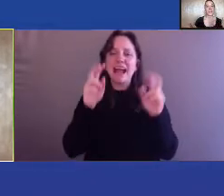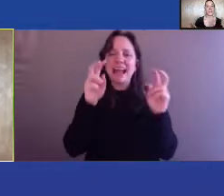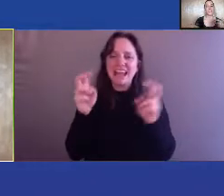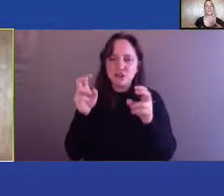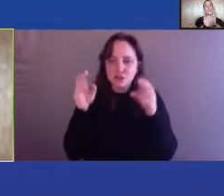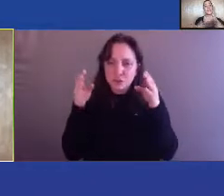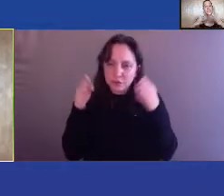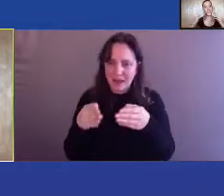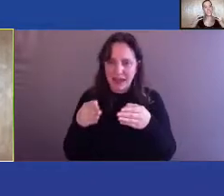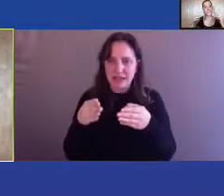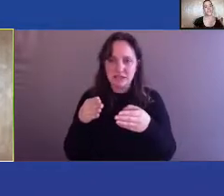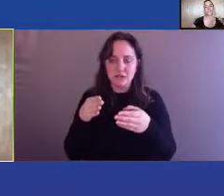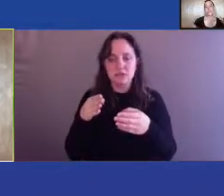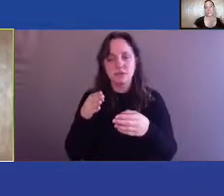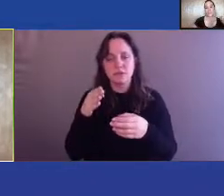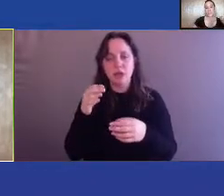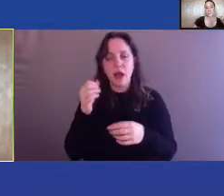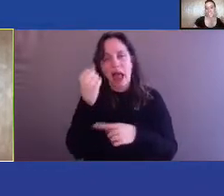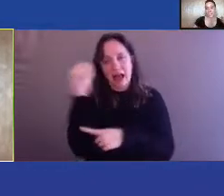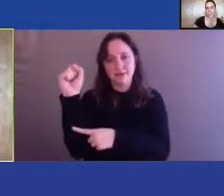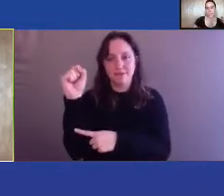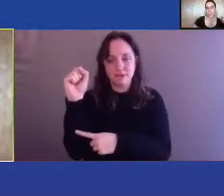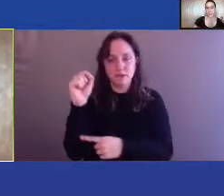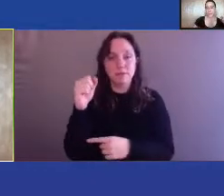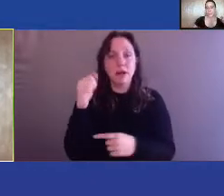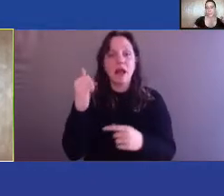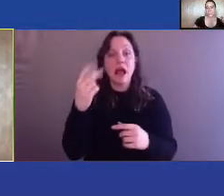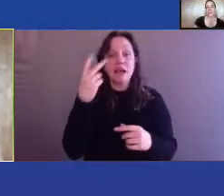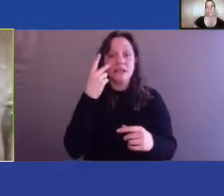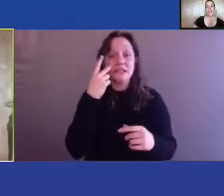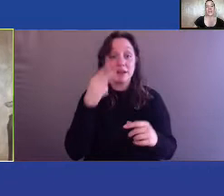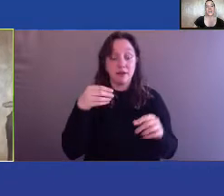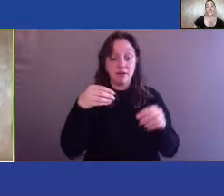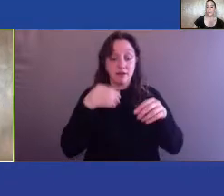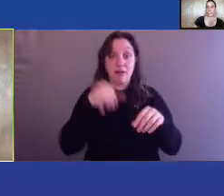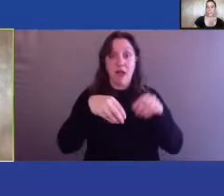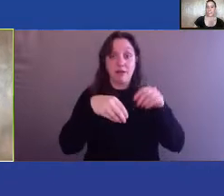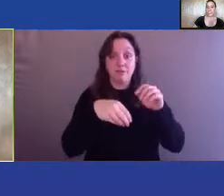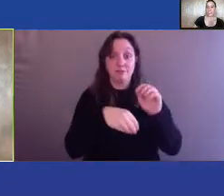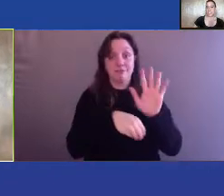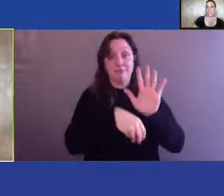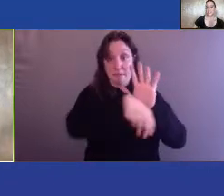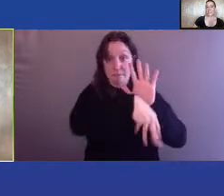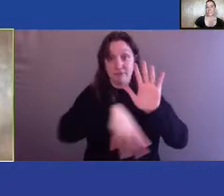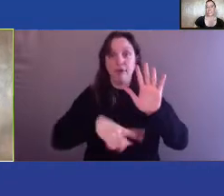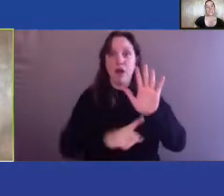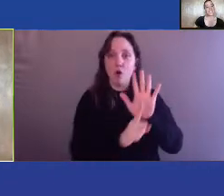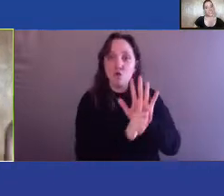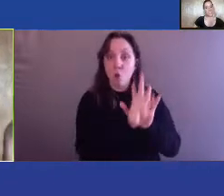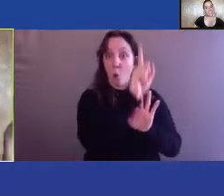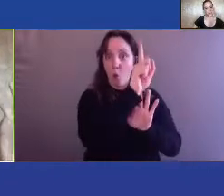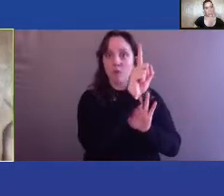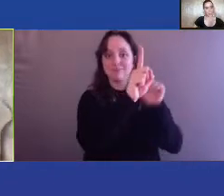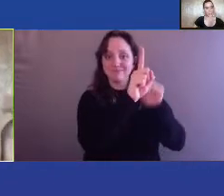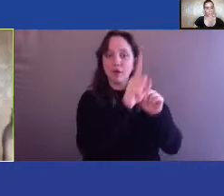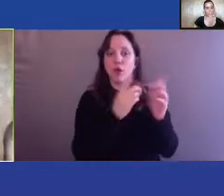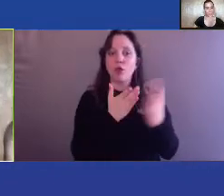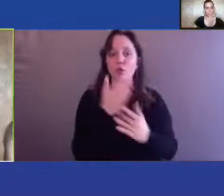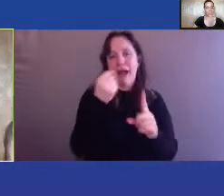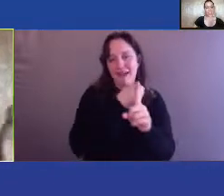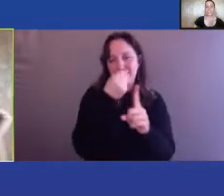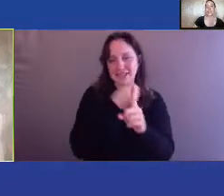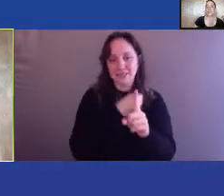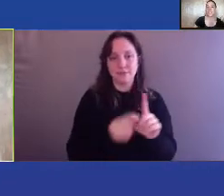policy-based advocacy flourishes from the roots as a flower. Lobbying with legislators is done by our little